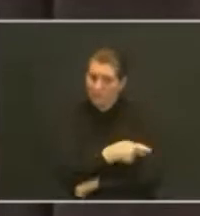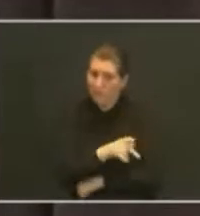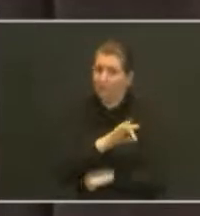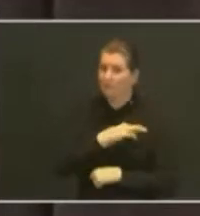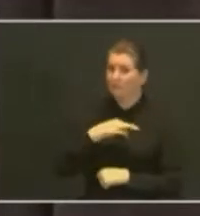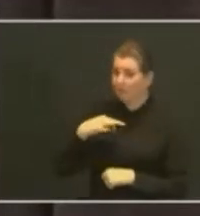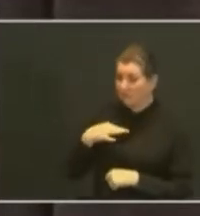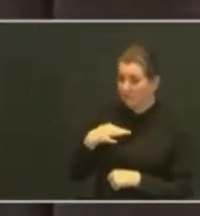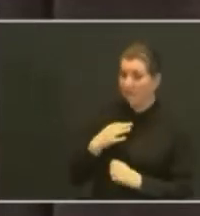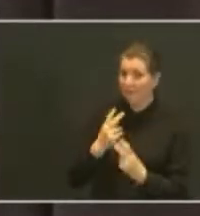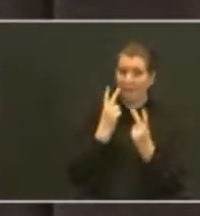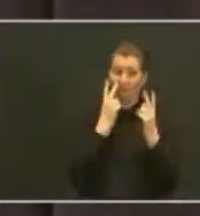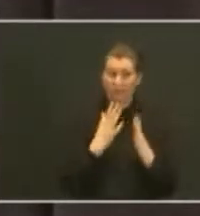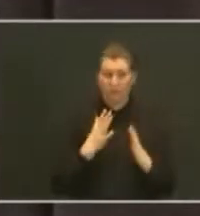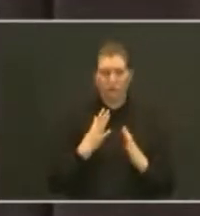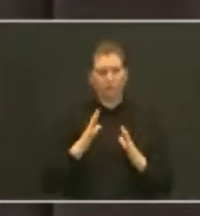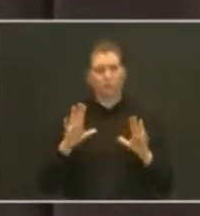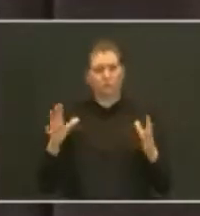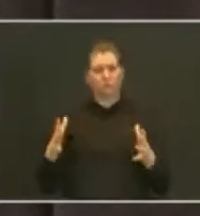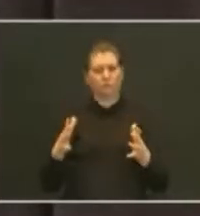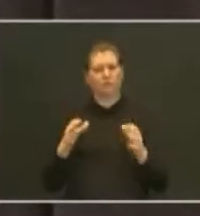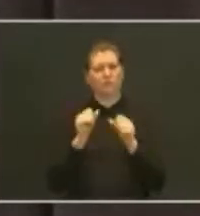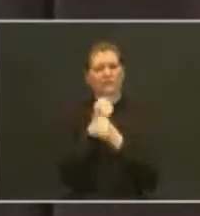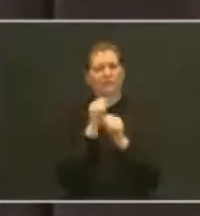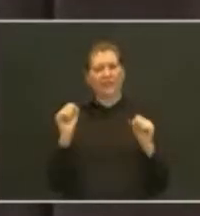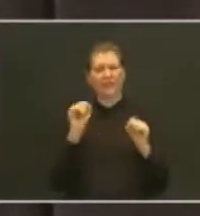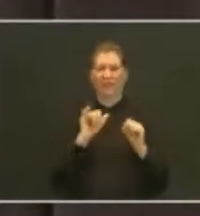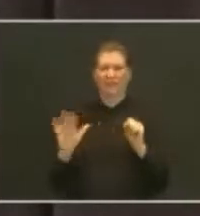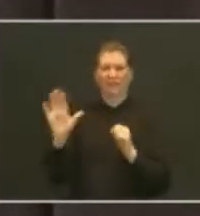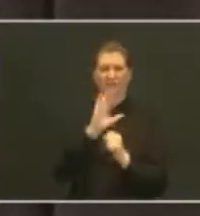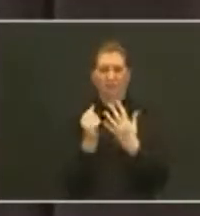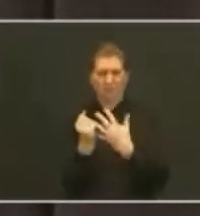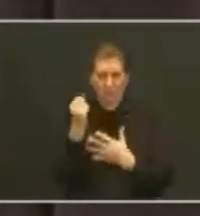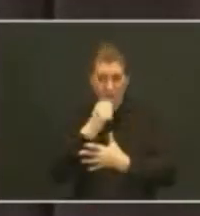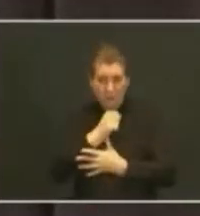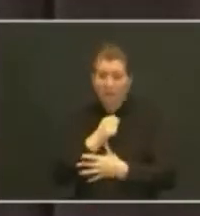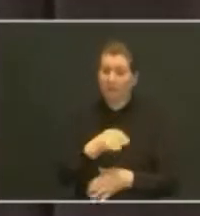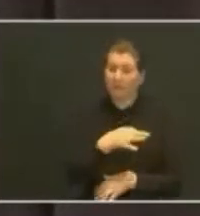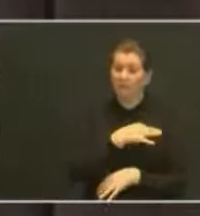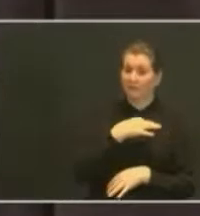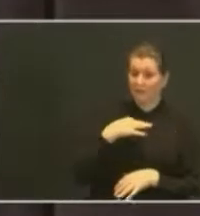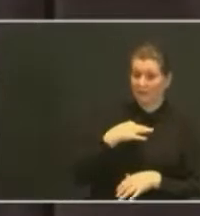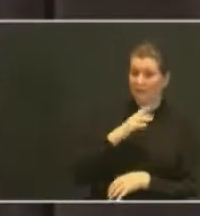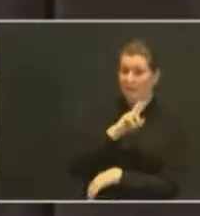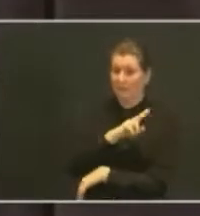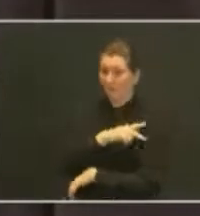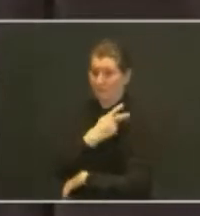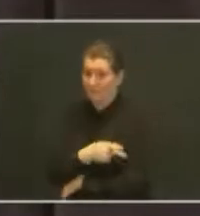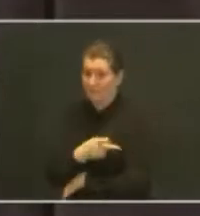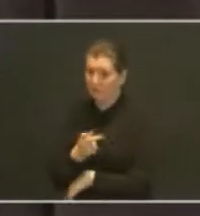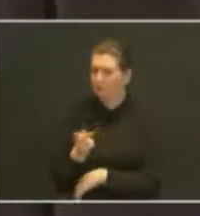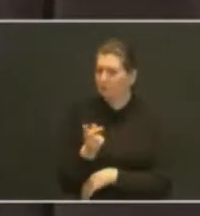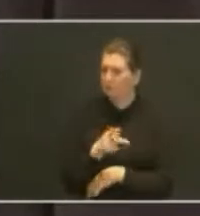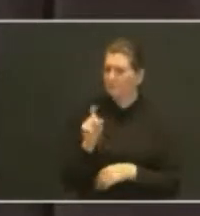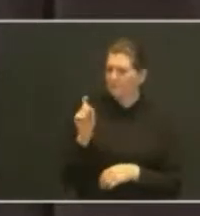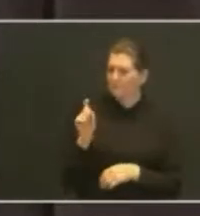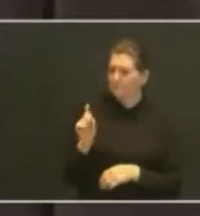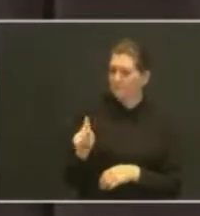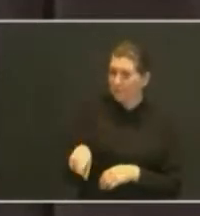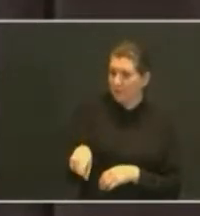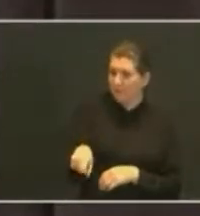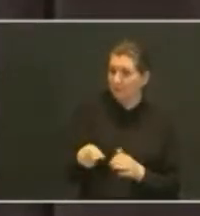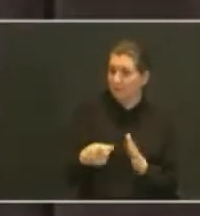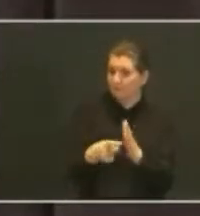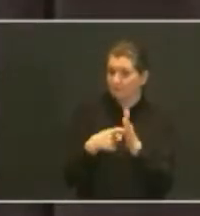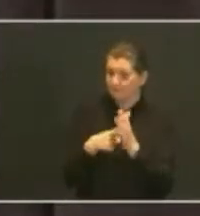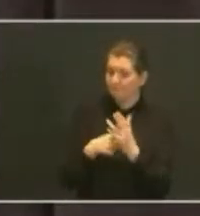visitors. All hospital staff, patients, and visitors must continue to practice the 3